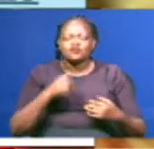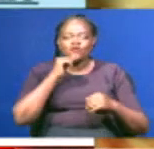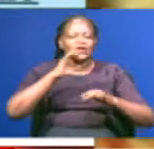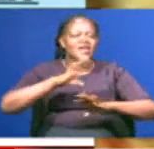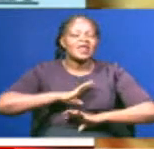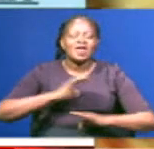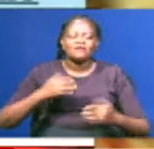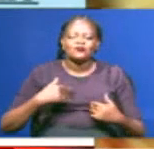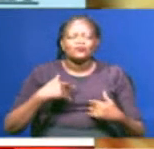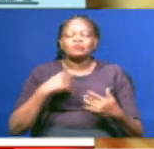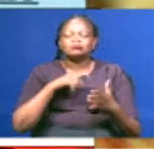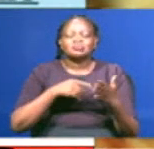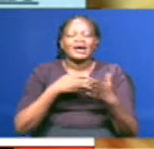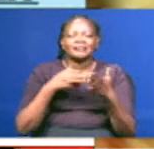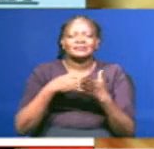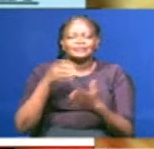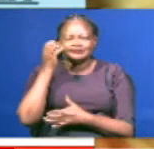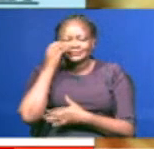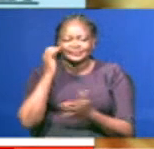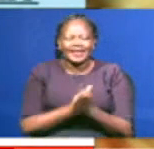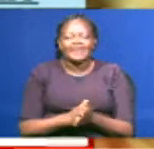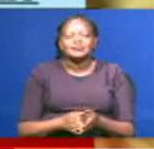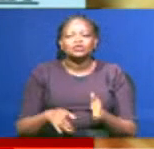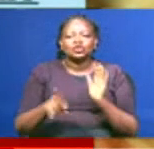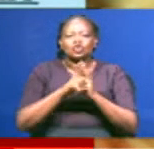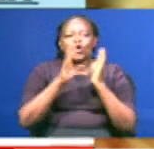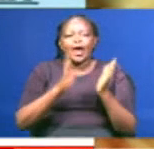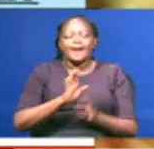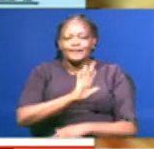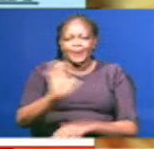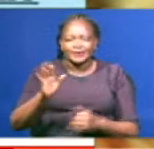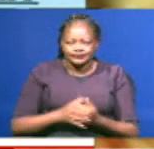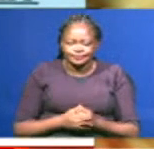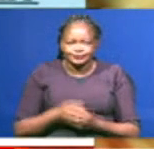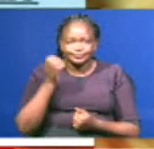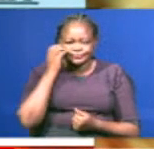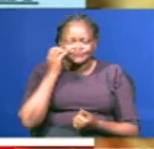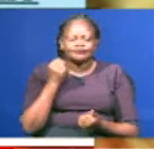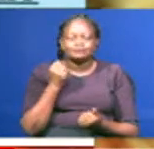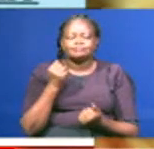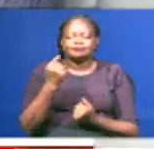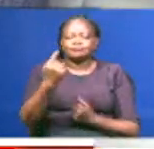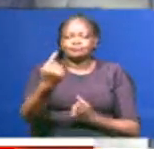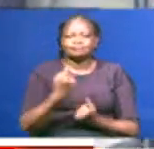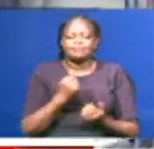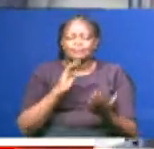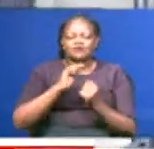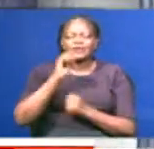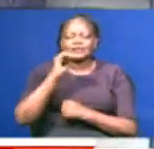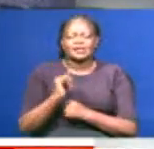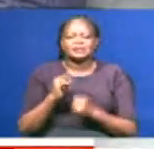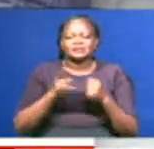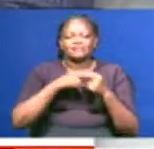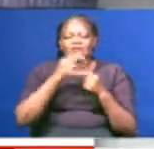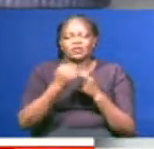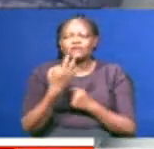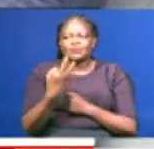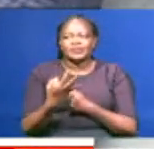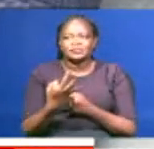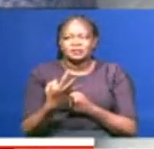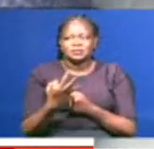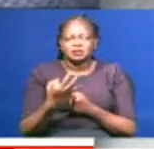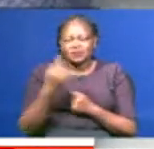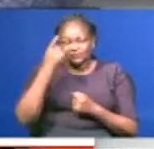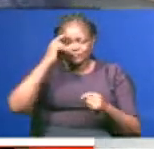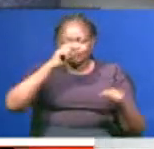charges against Matiang'i and his lawyer. Matiang'i had appeared before the DCI on the 7th of March for